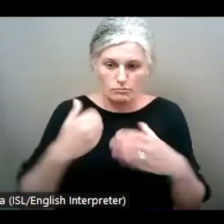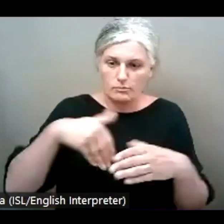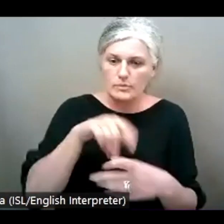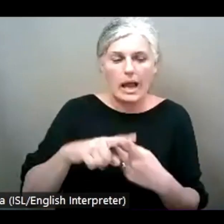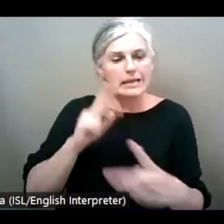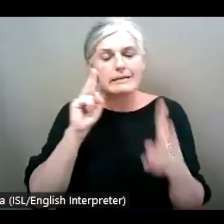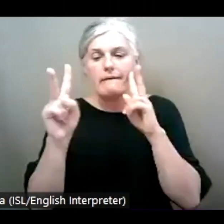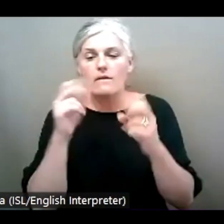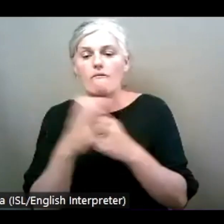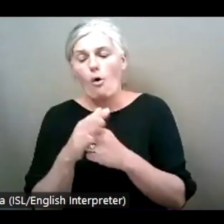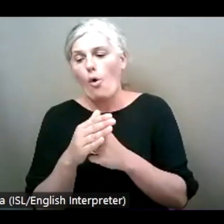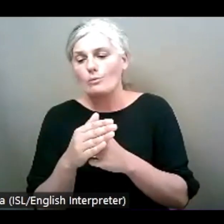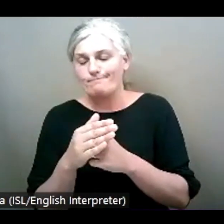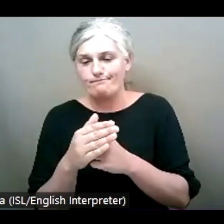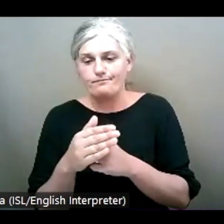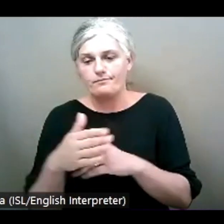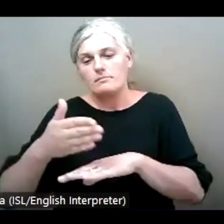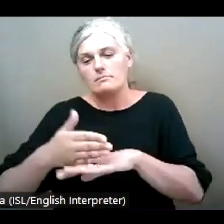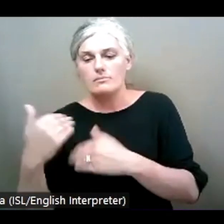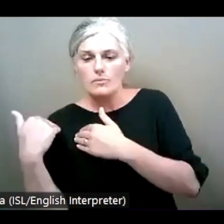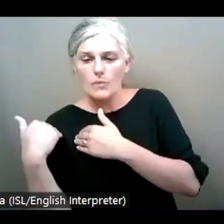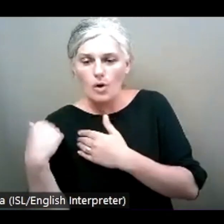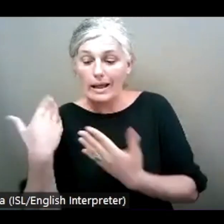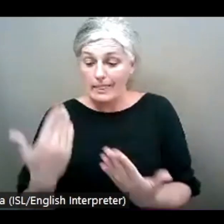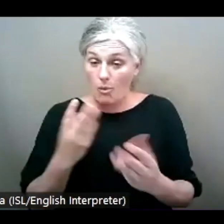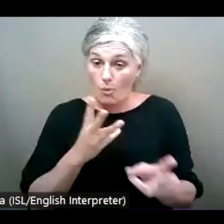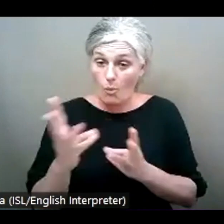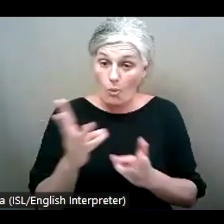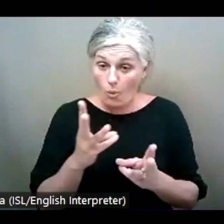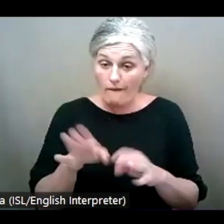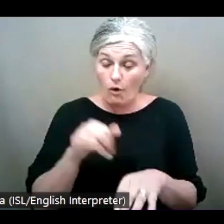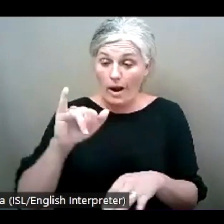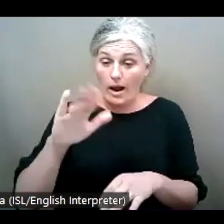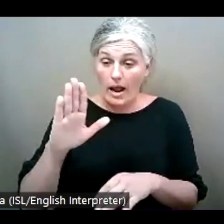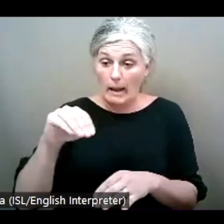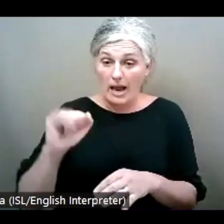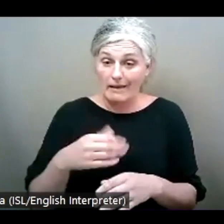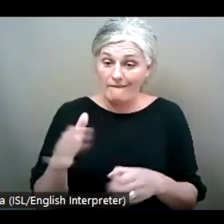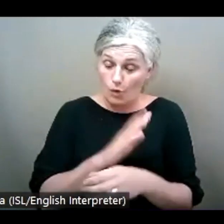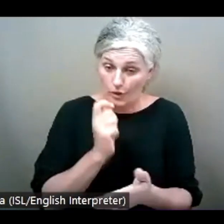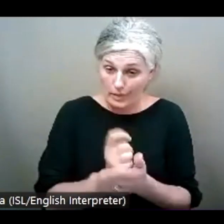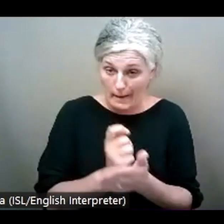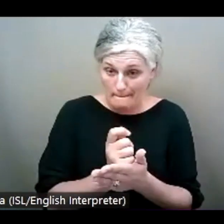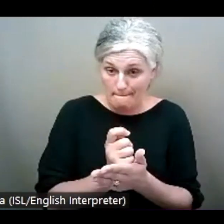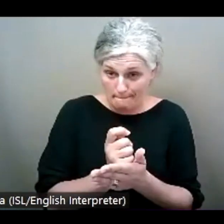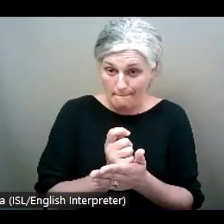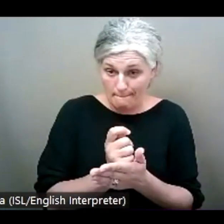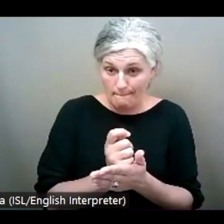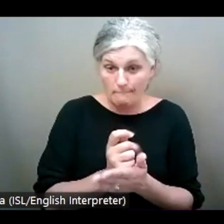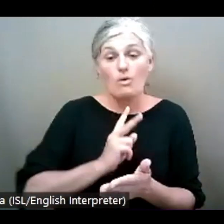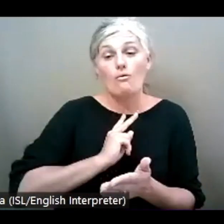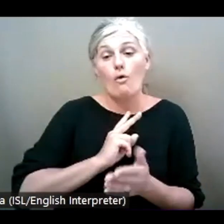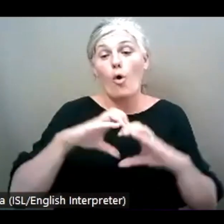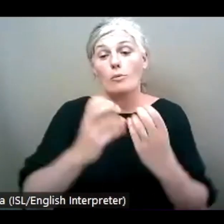interview for a role, and I'm now working for ILMI full time as the Voice Community Development